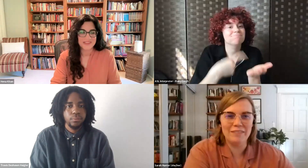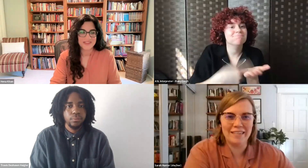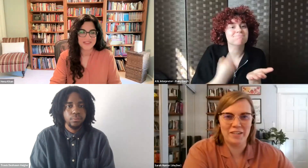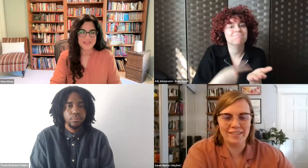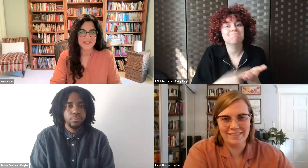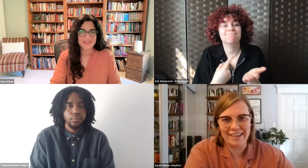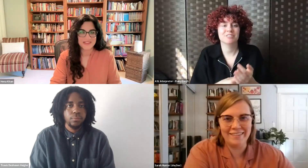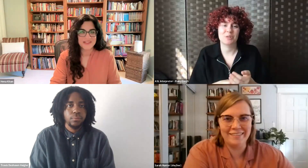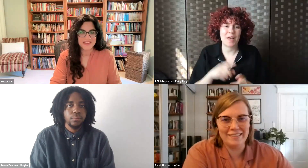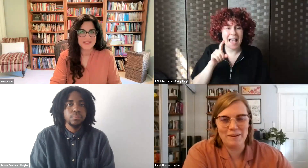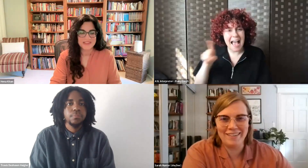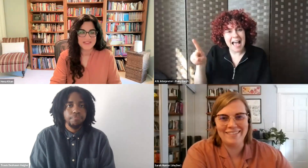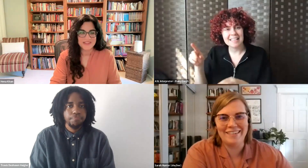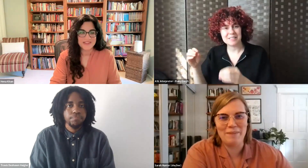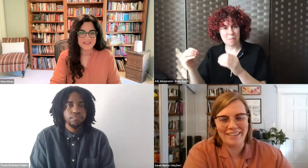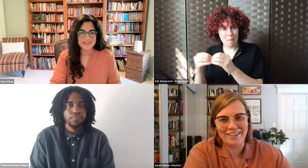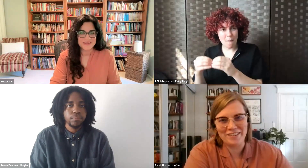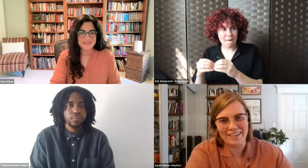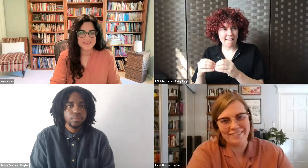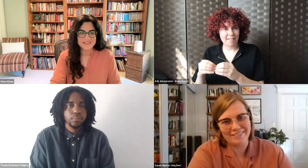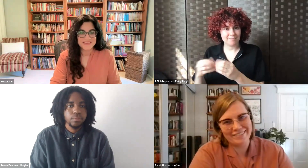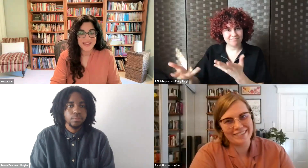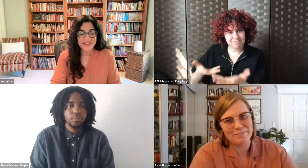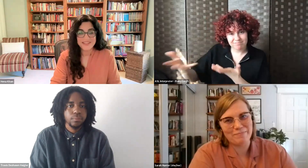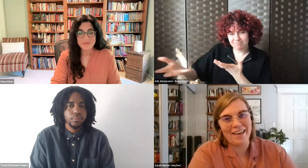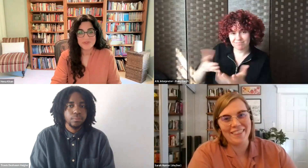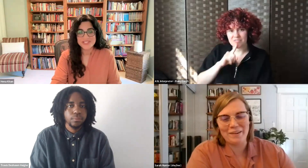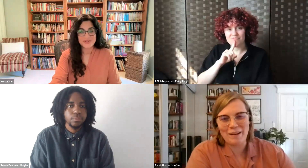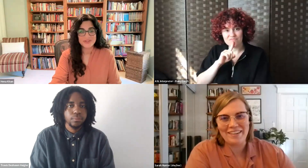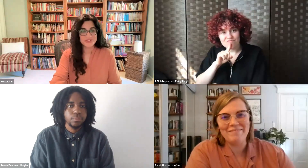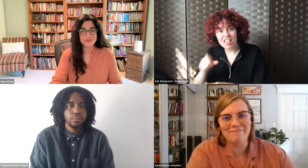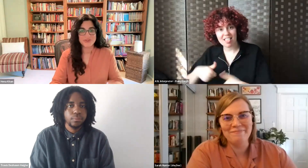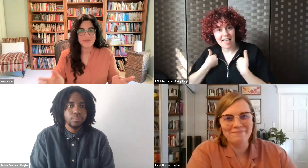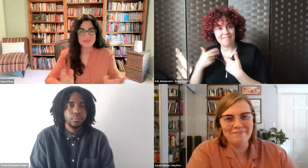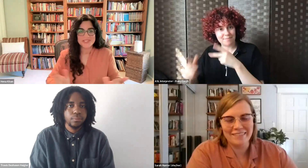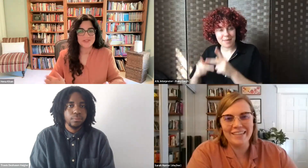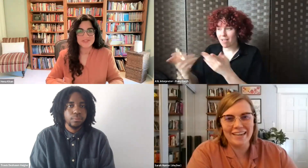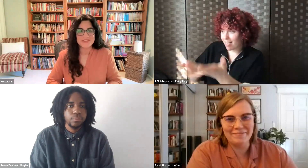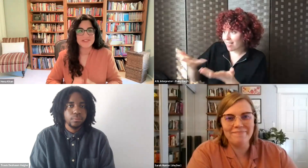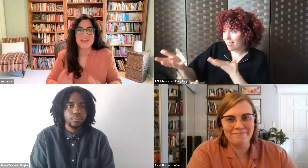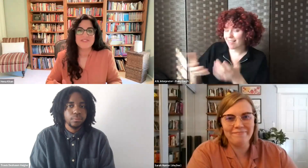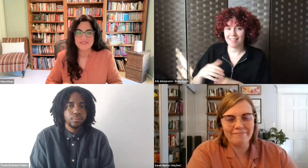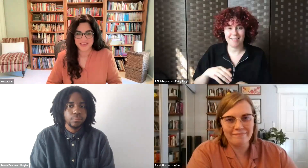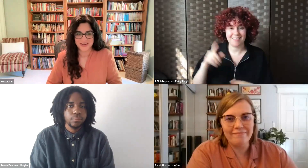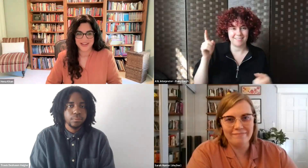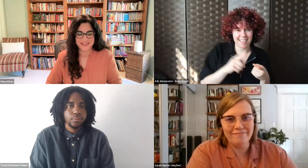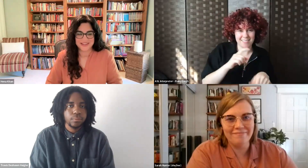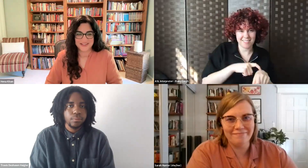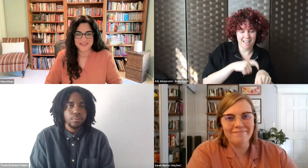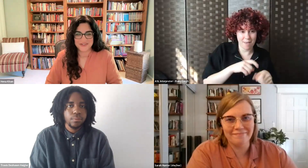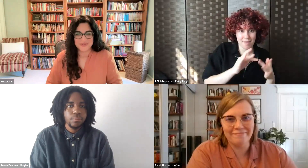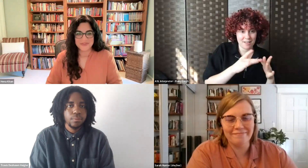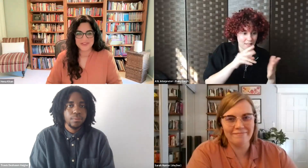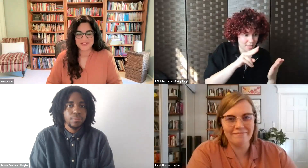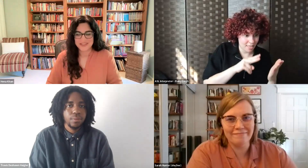more conversations and spend less time on the internet. My thought about Booksellers it. too, right? Booksellers love hearing,